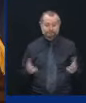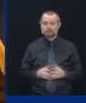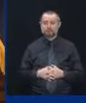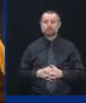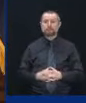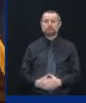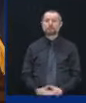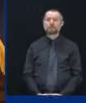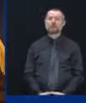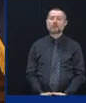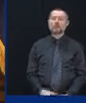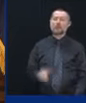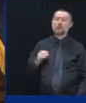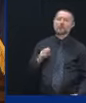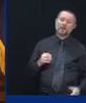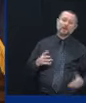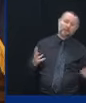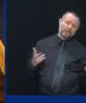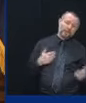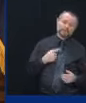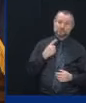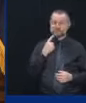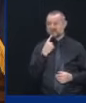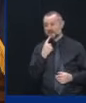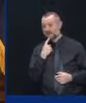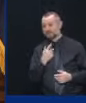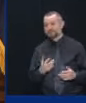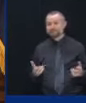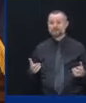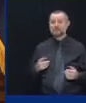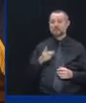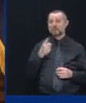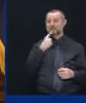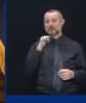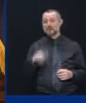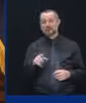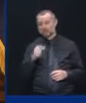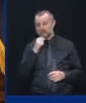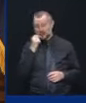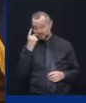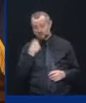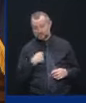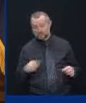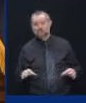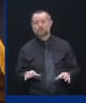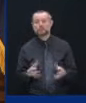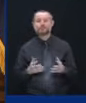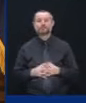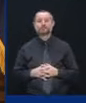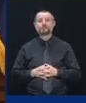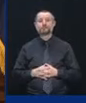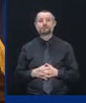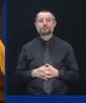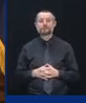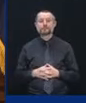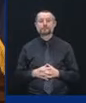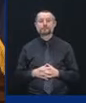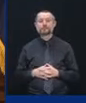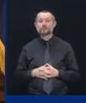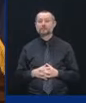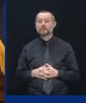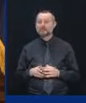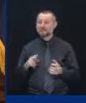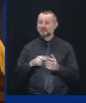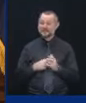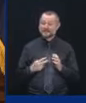Then they don't, I would say, Dave, they don't understand where we are. There is no plan